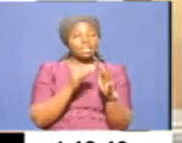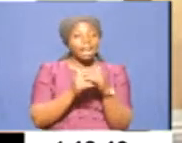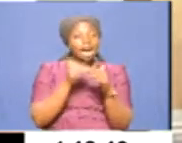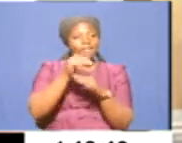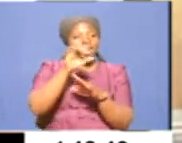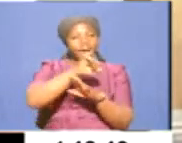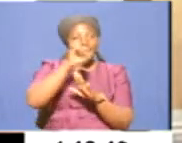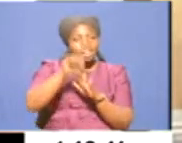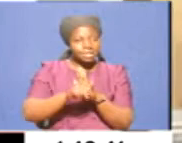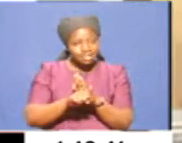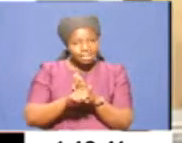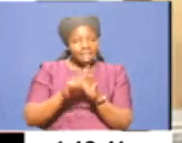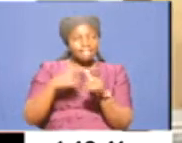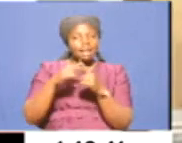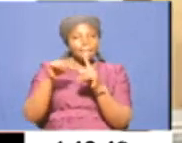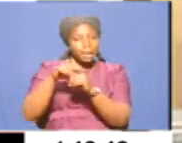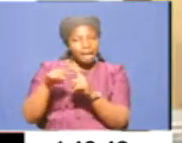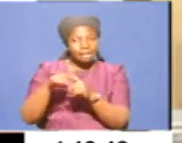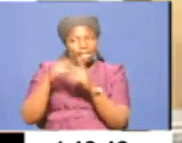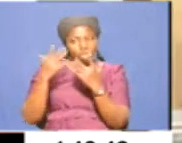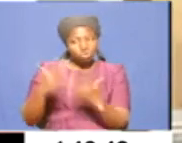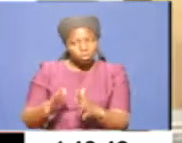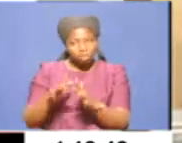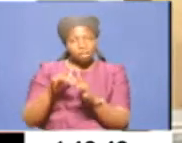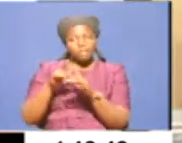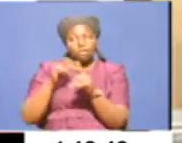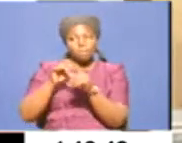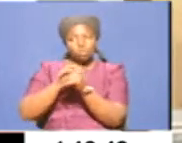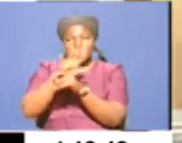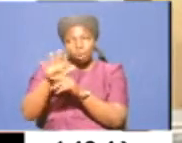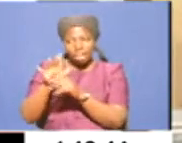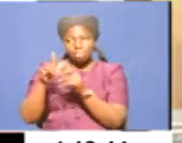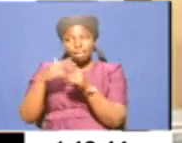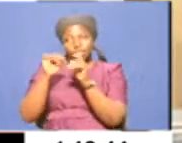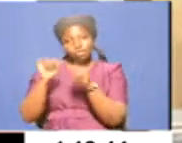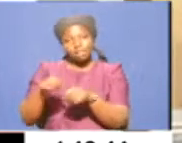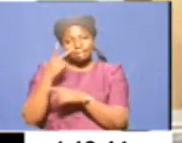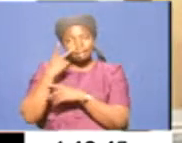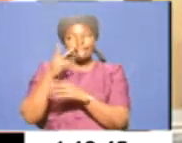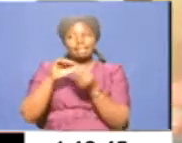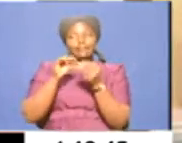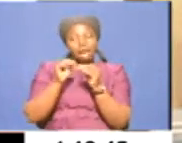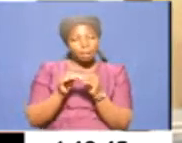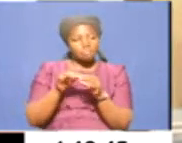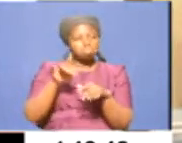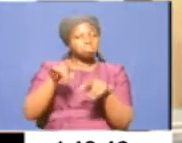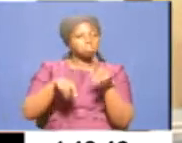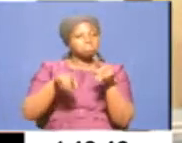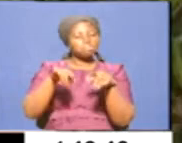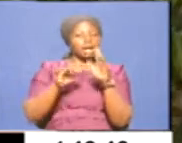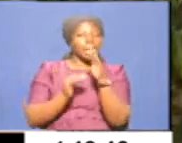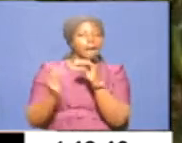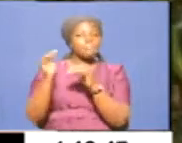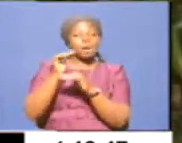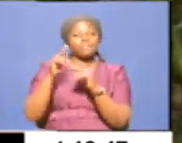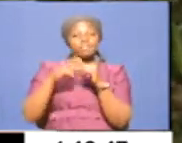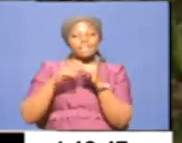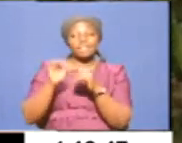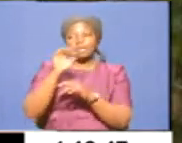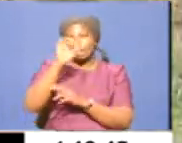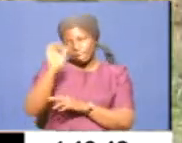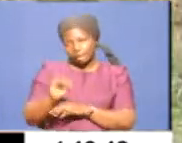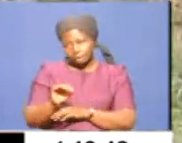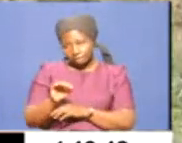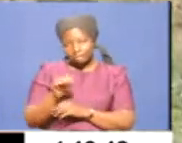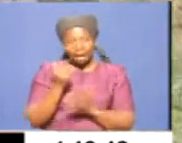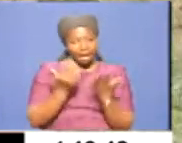the losses that were caused by COVID, then you can see that the figure ranges, you know, over above 70%. It was